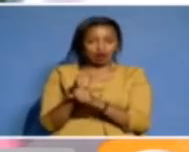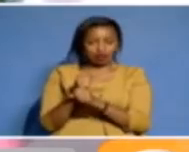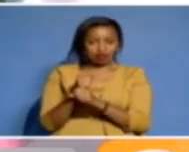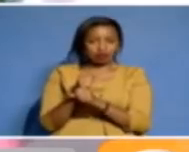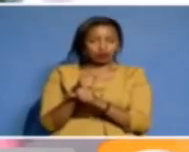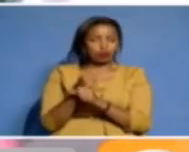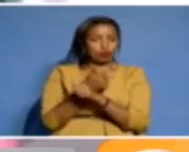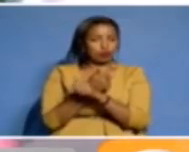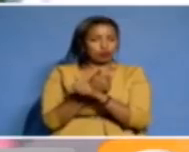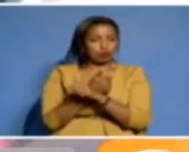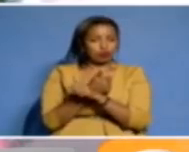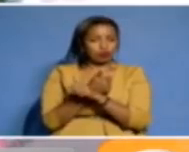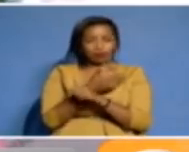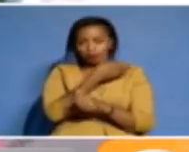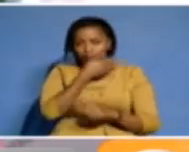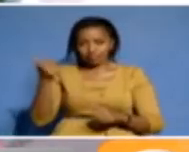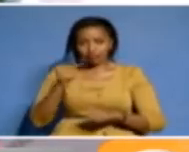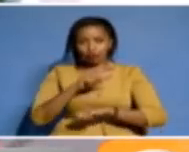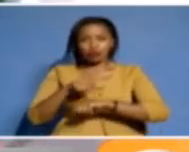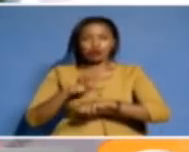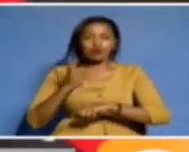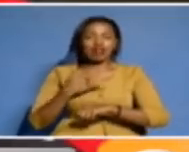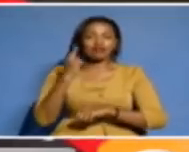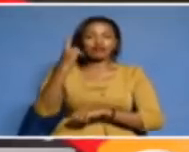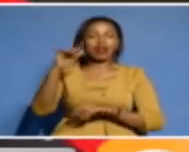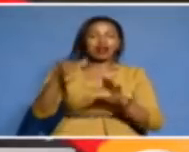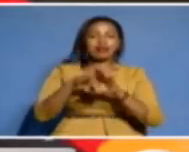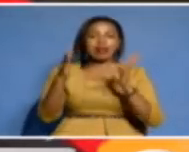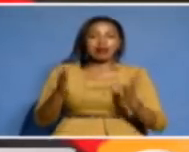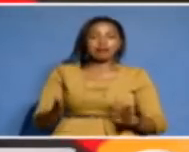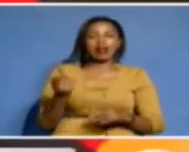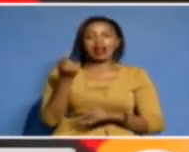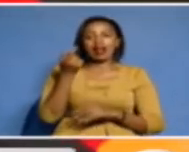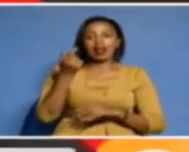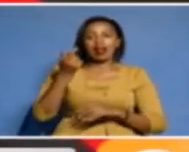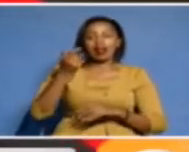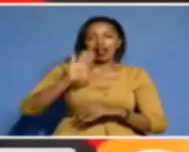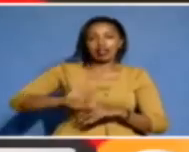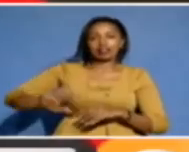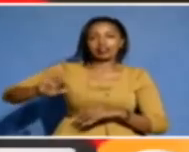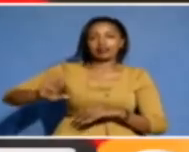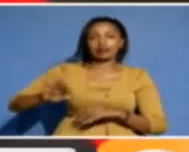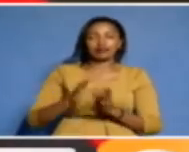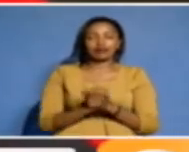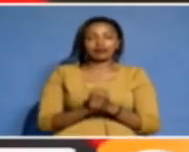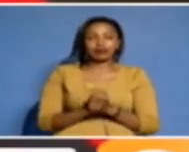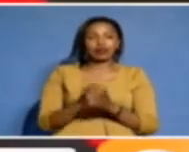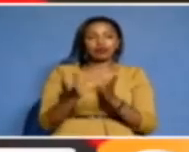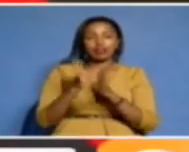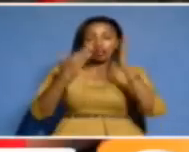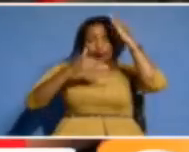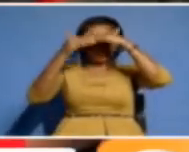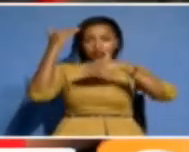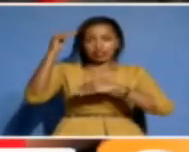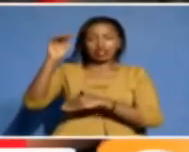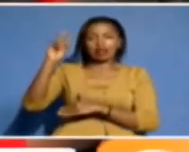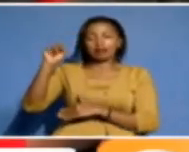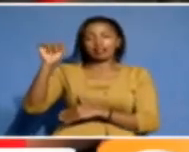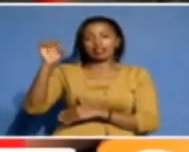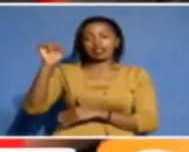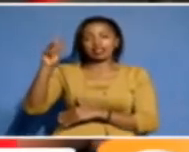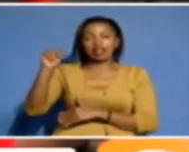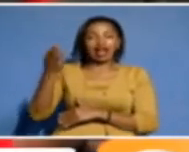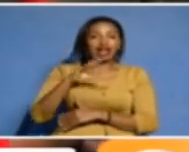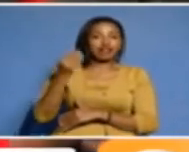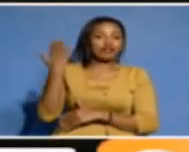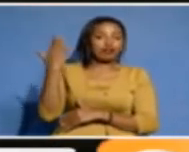optimum when we have one member less. The appointments of Professor Olive Mugenda, Patrick Gishohi, and former CS